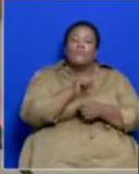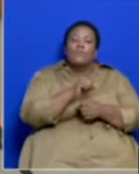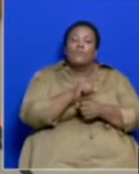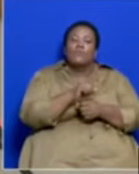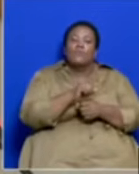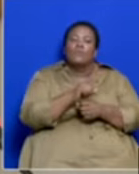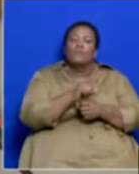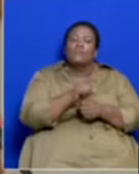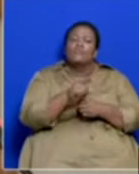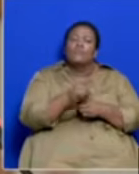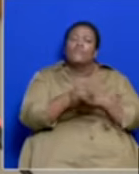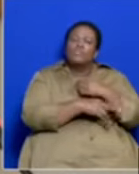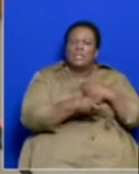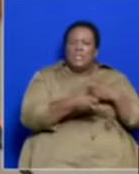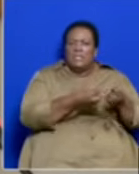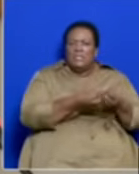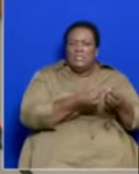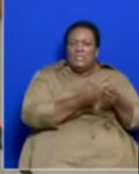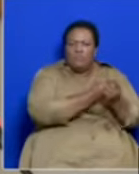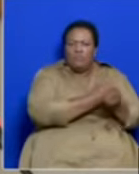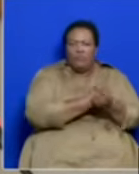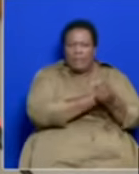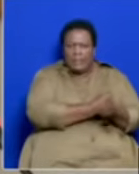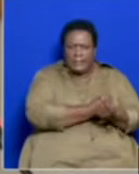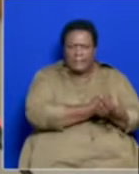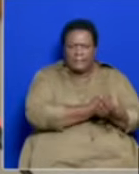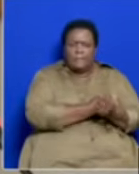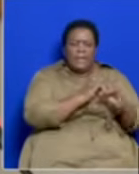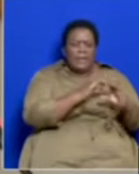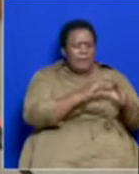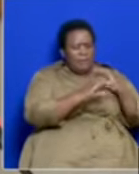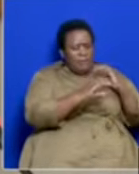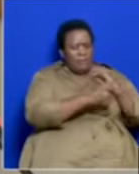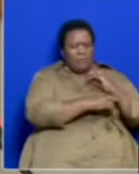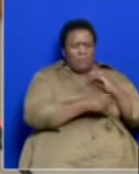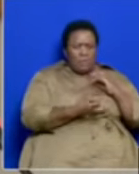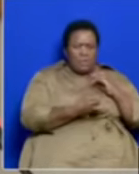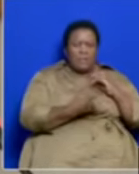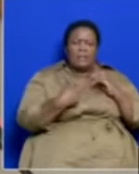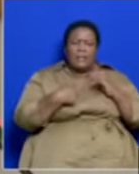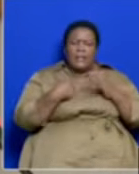Then at 43, then she goes into detail about this vehicle, this truck,